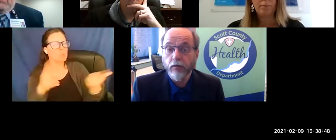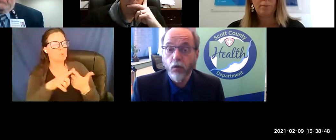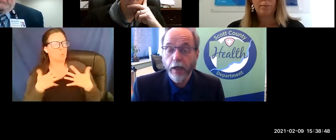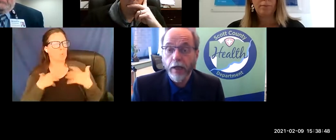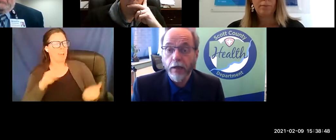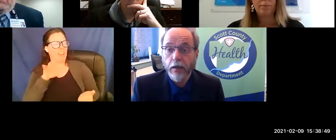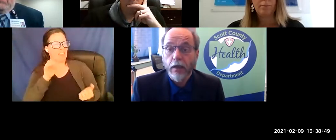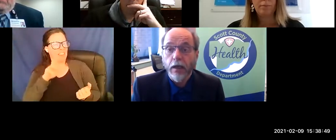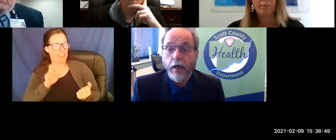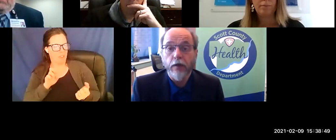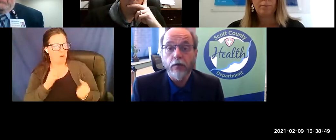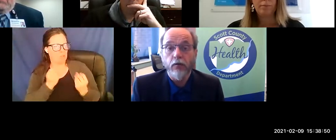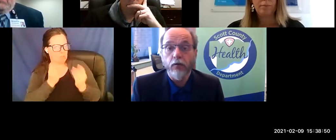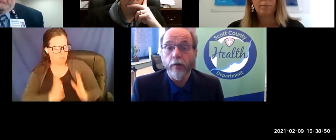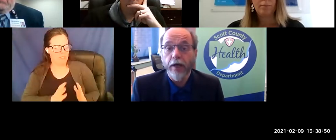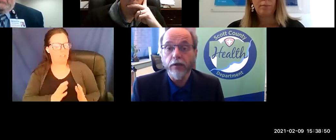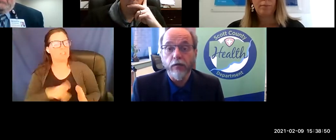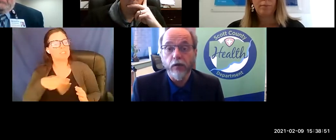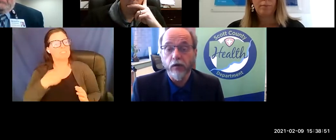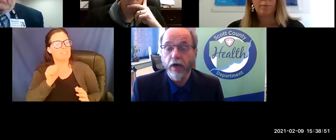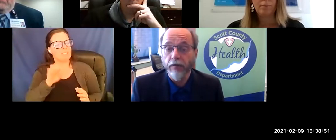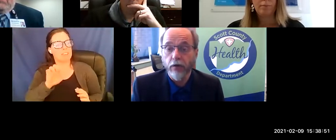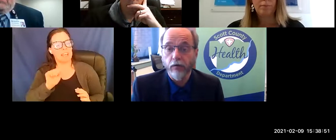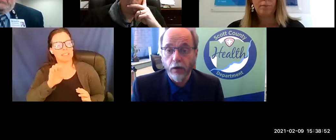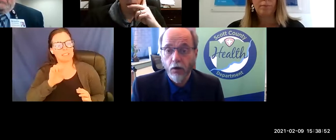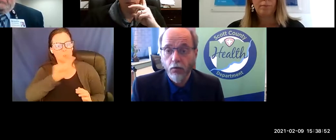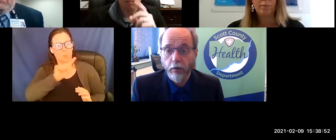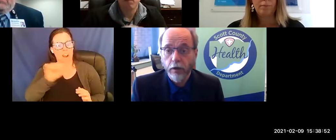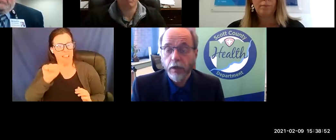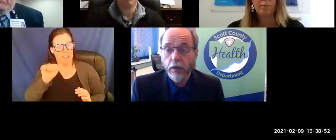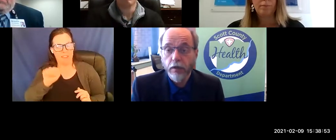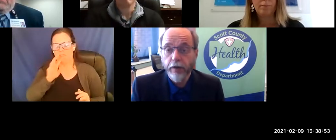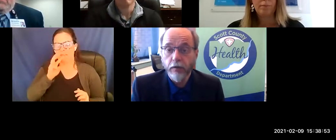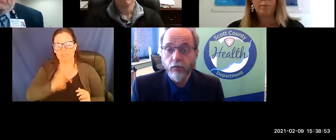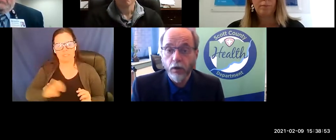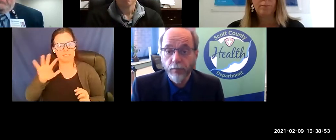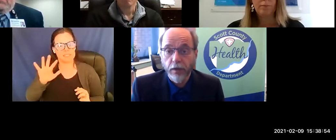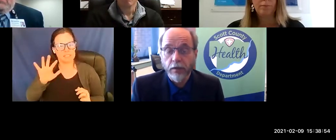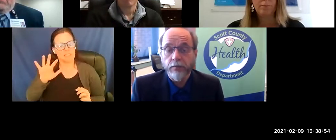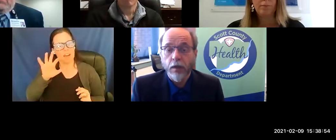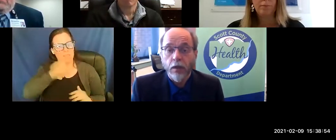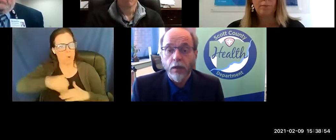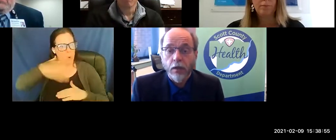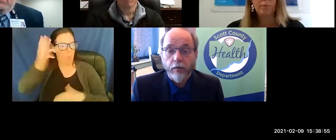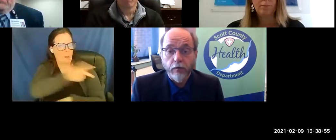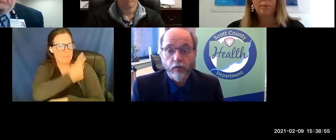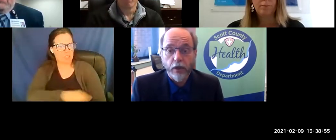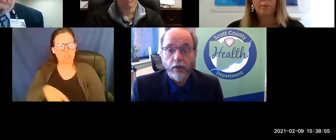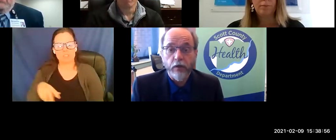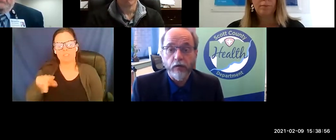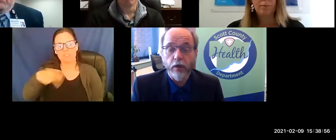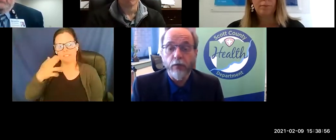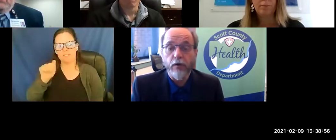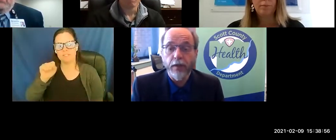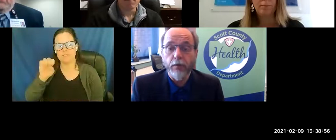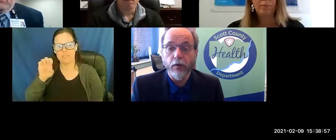phase 1A, and then to their patients 65 years and older in phase 1B. This was to increase